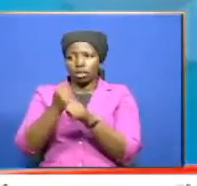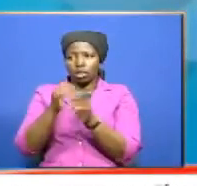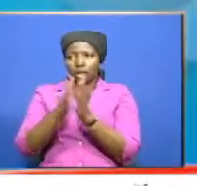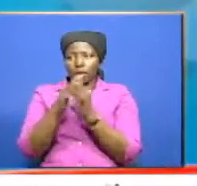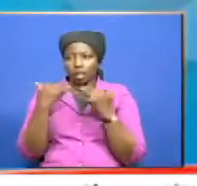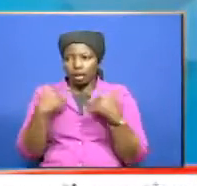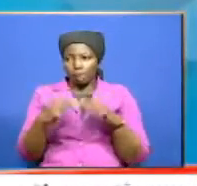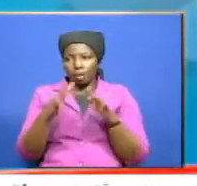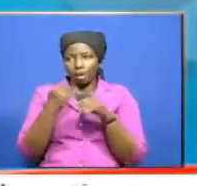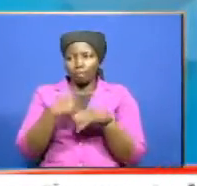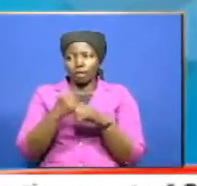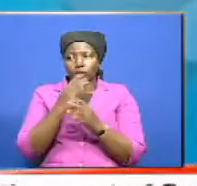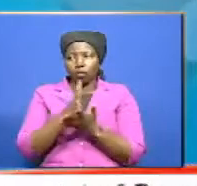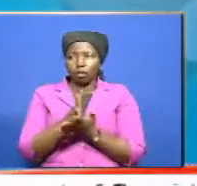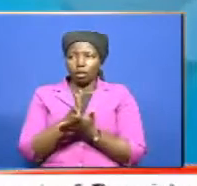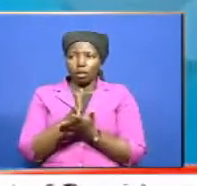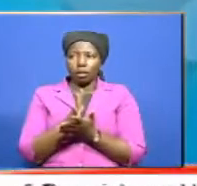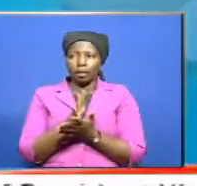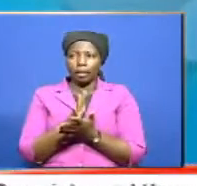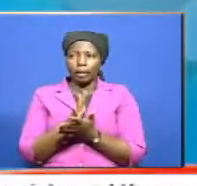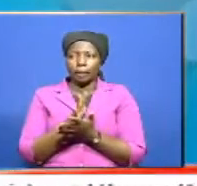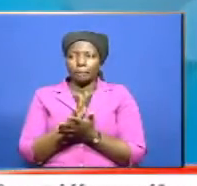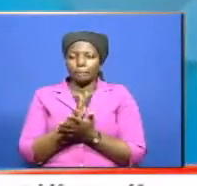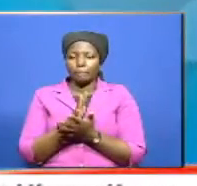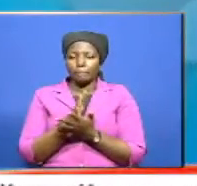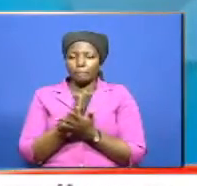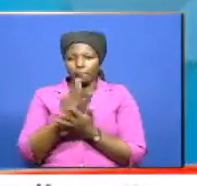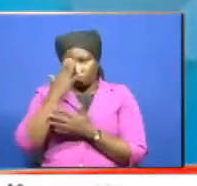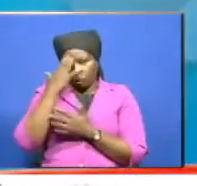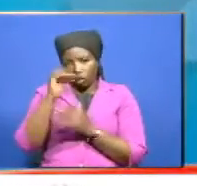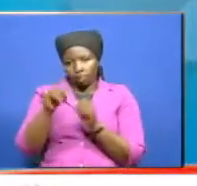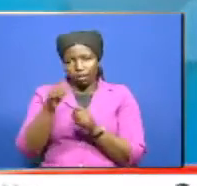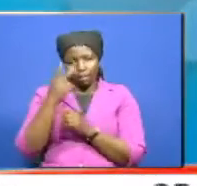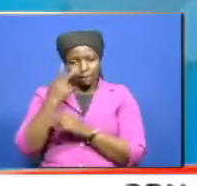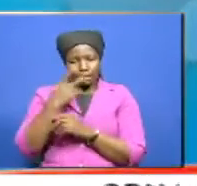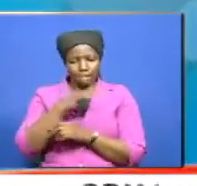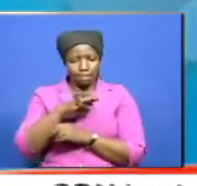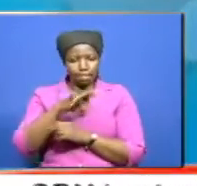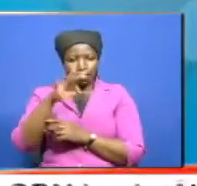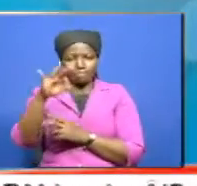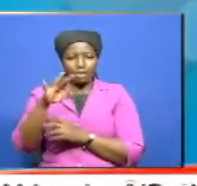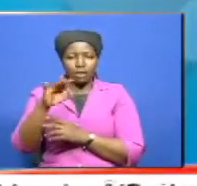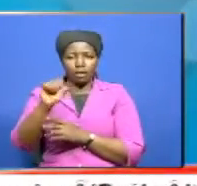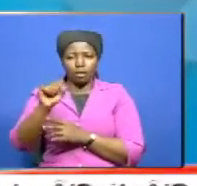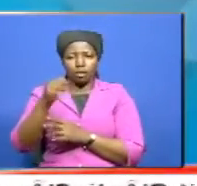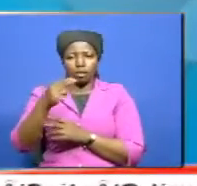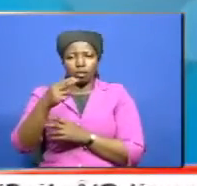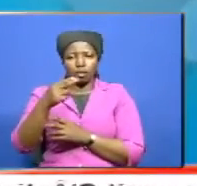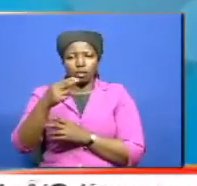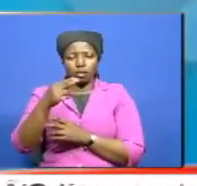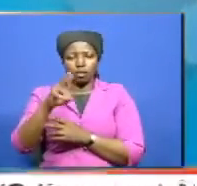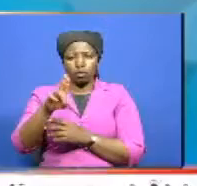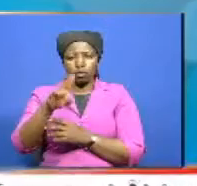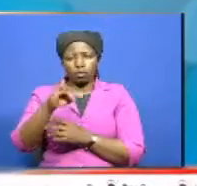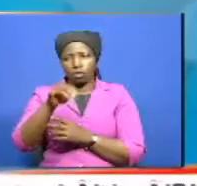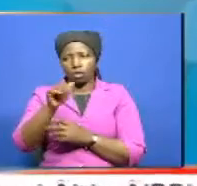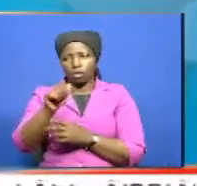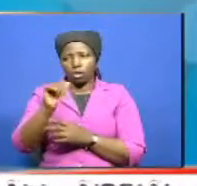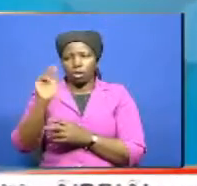and ensuring them that they, because we could see the spirit. Yes. The spirit of the Shujaa and Lionesses coming out. You know, Kenya is